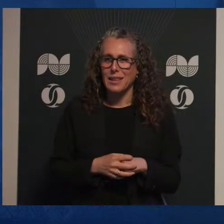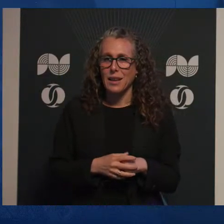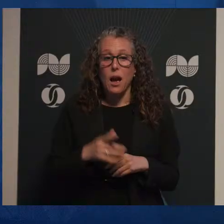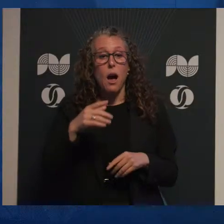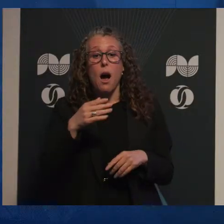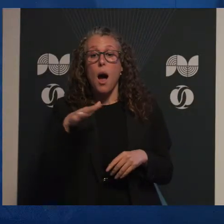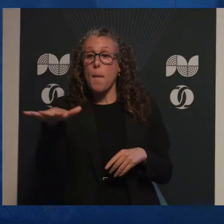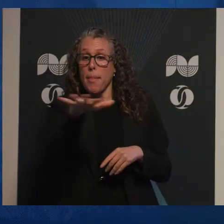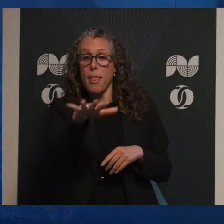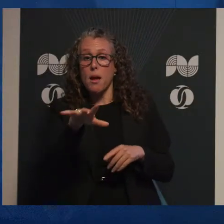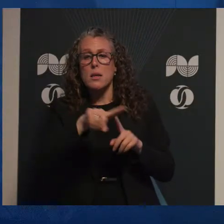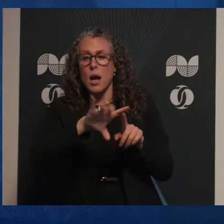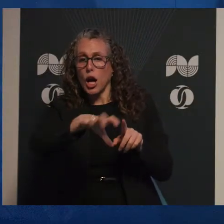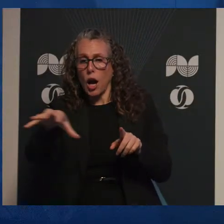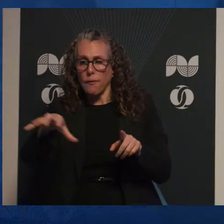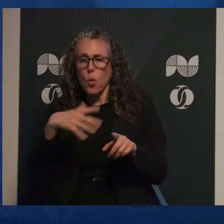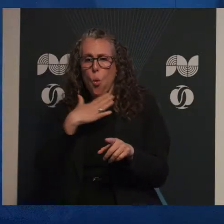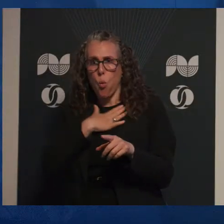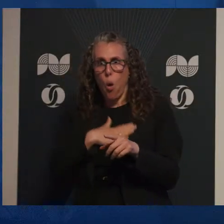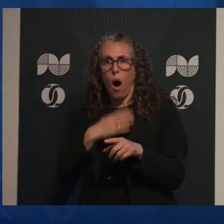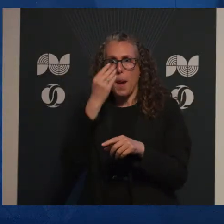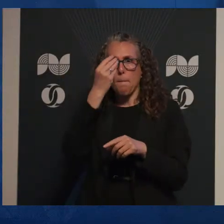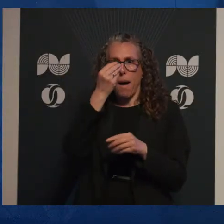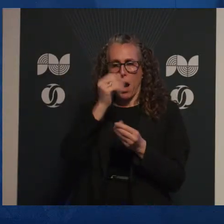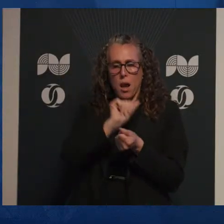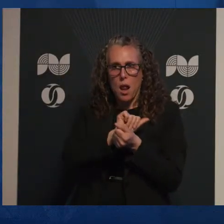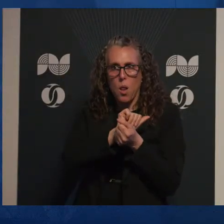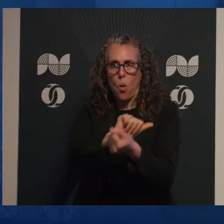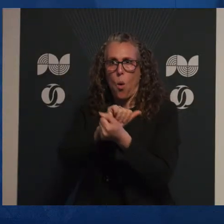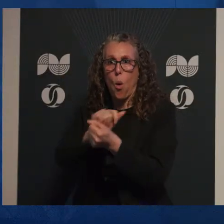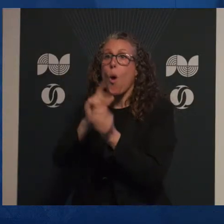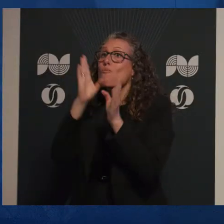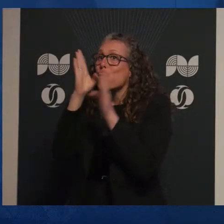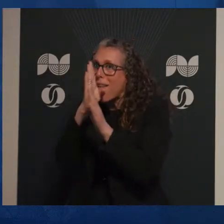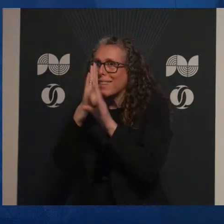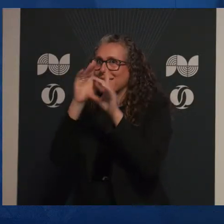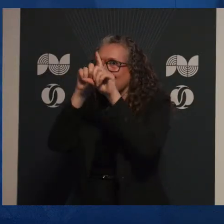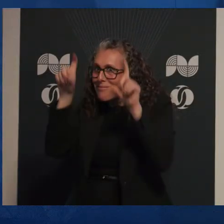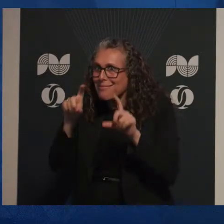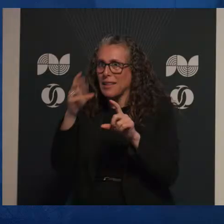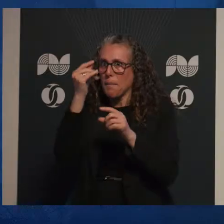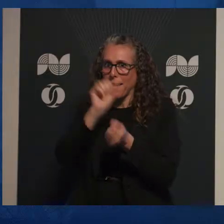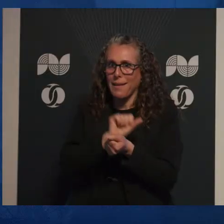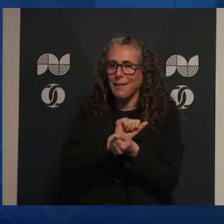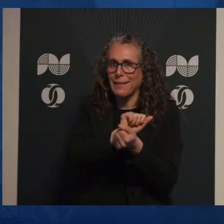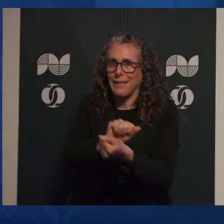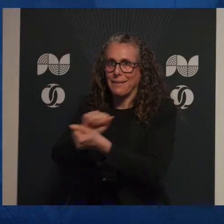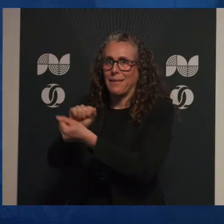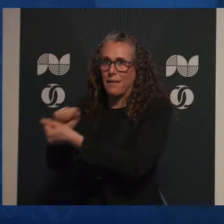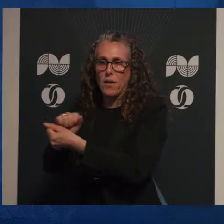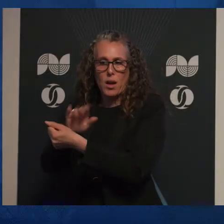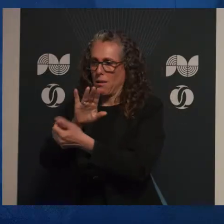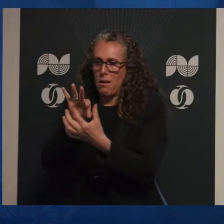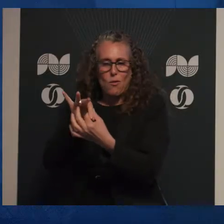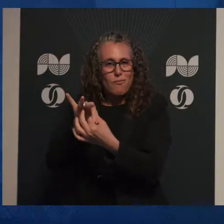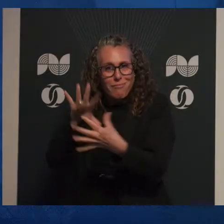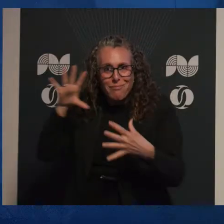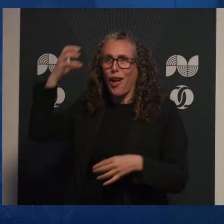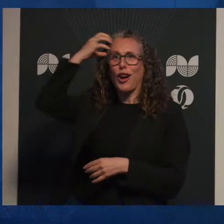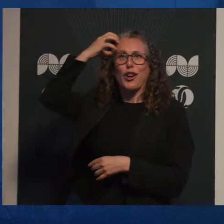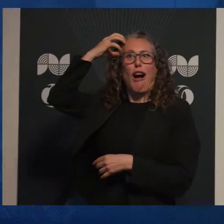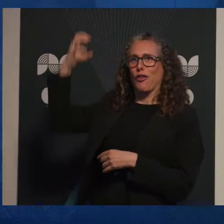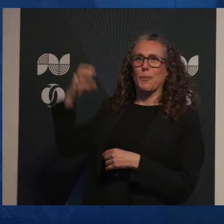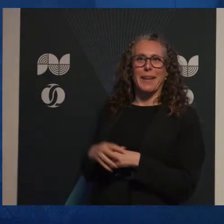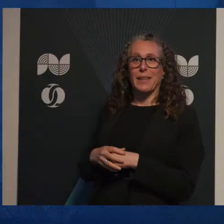do lending, which is private sector based, which is not relying on a sovereign guarantee from a state, a good